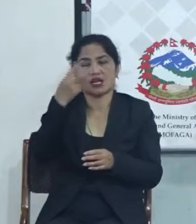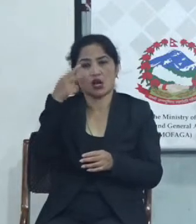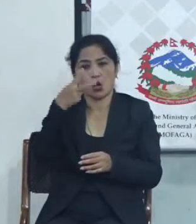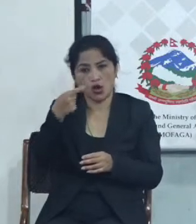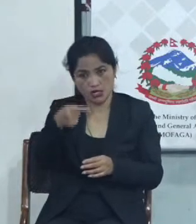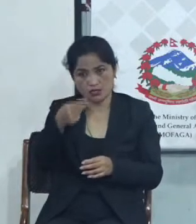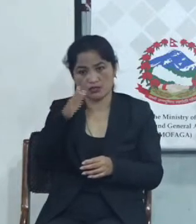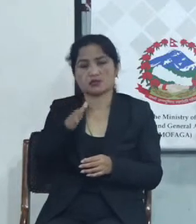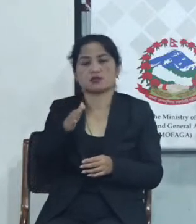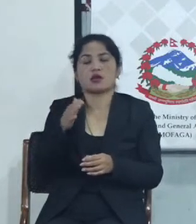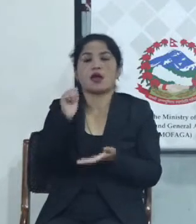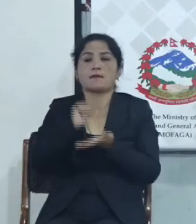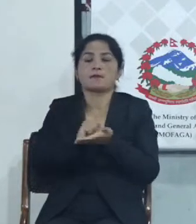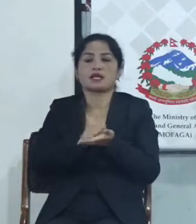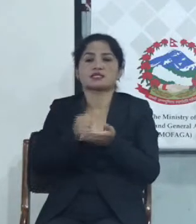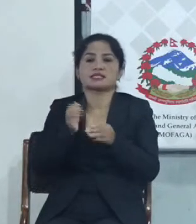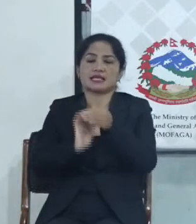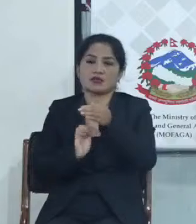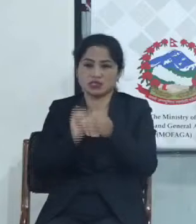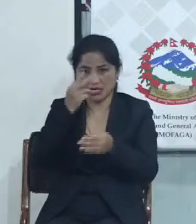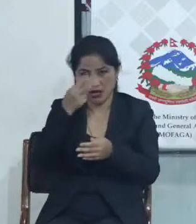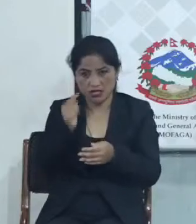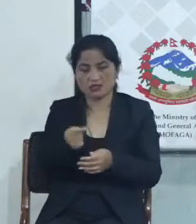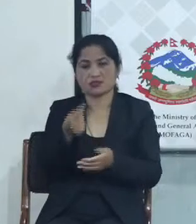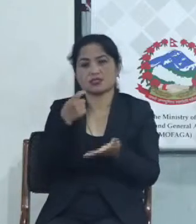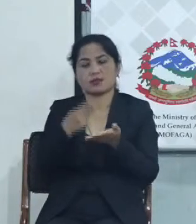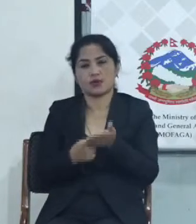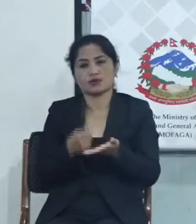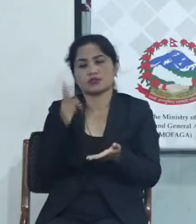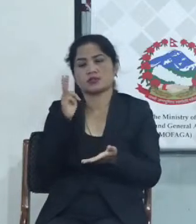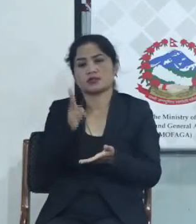is also, we do have a Media Code as well.